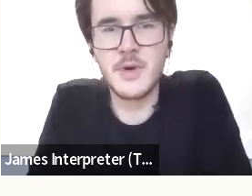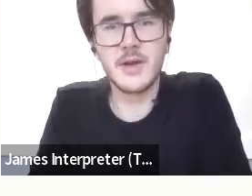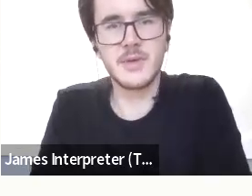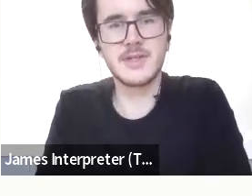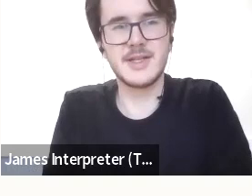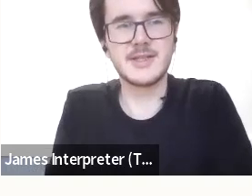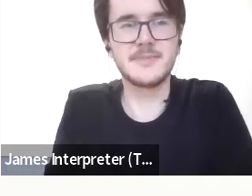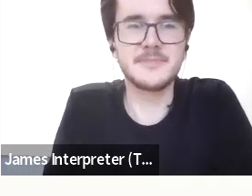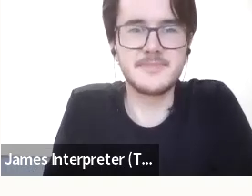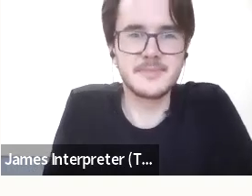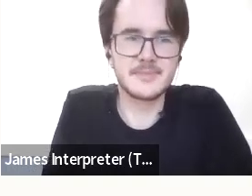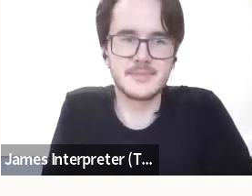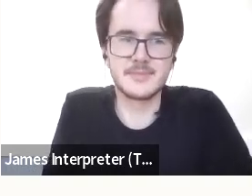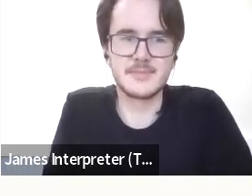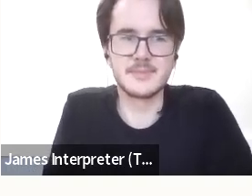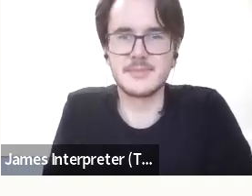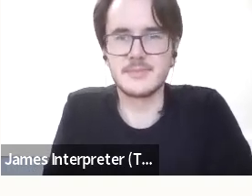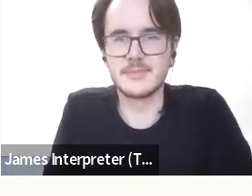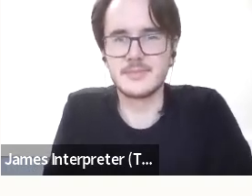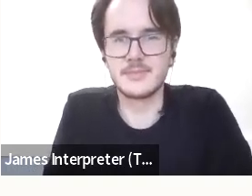So can you work out what this says?